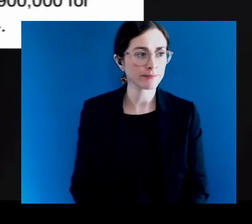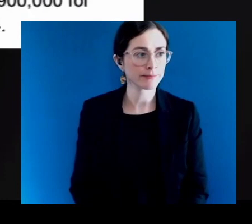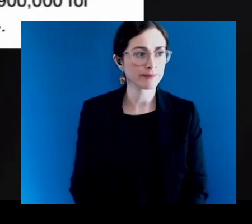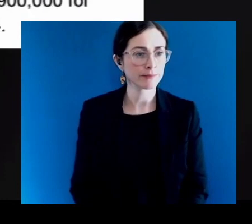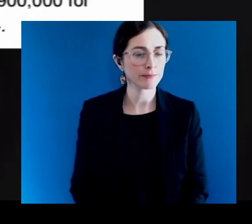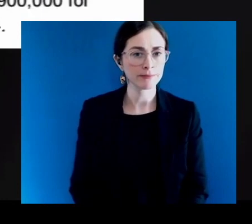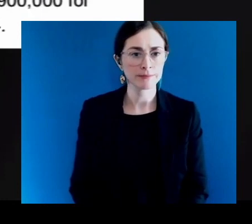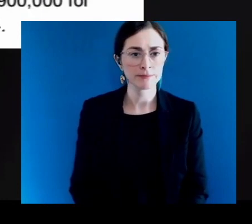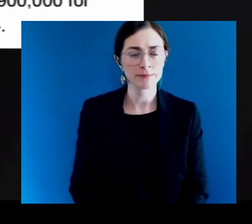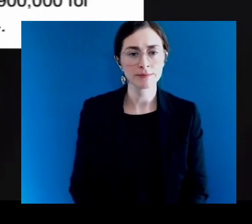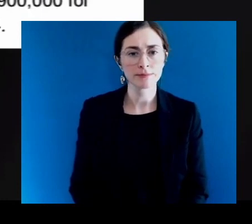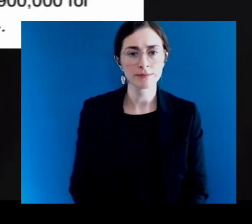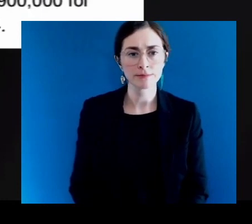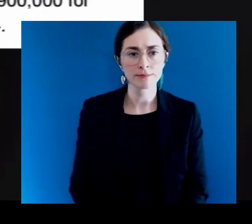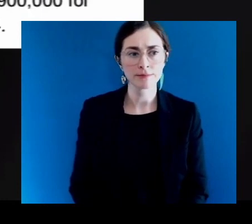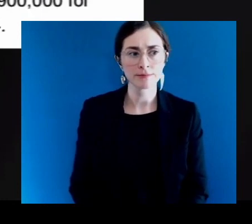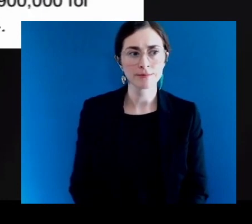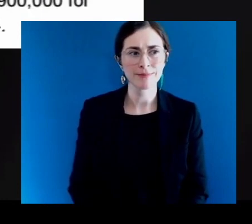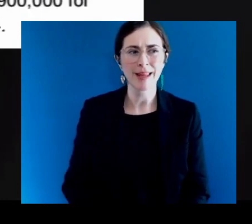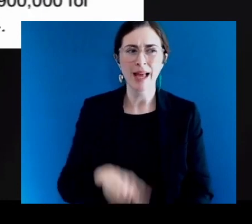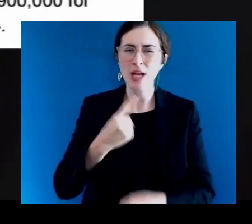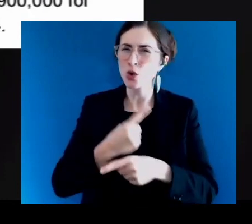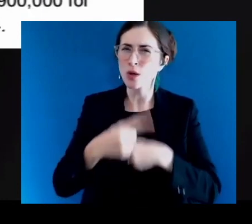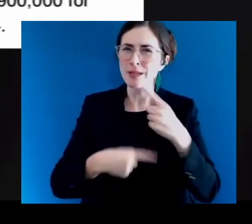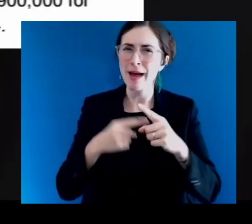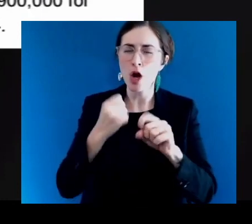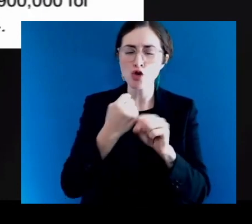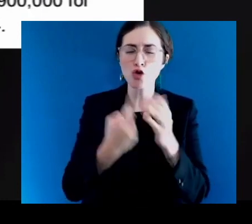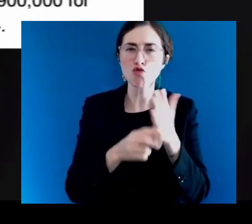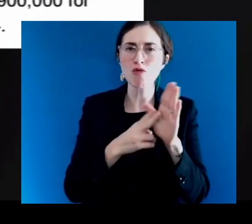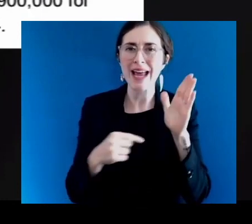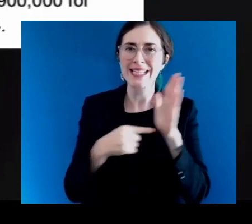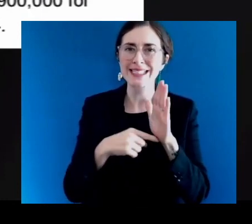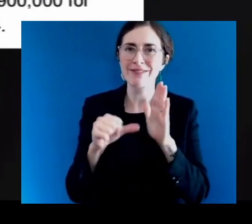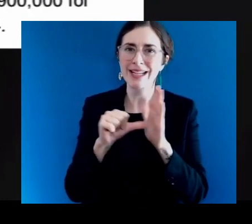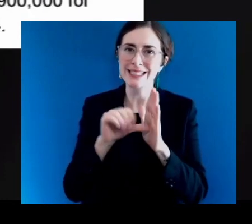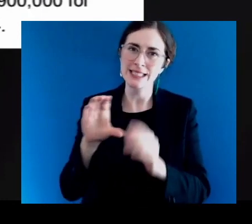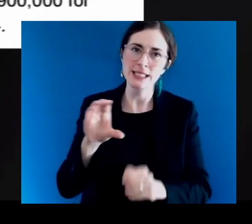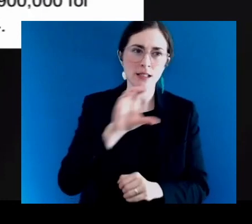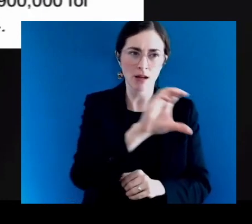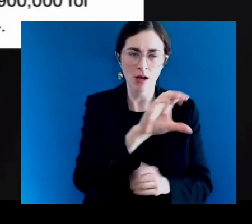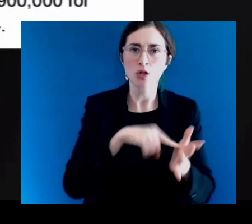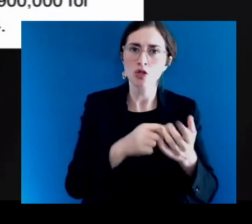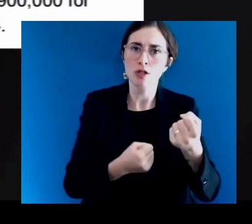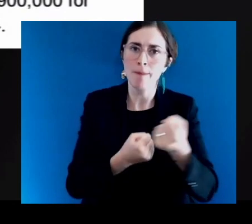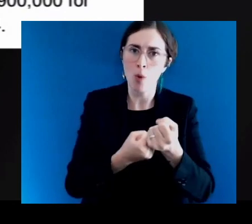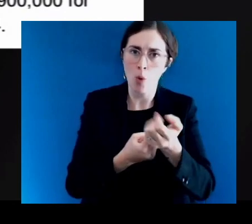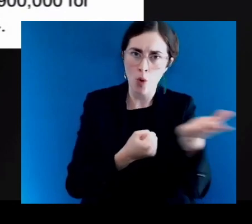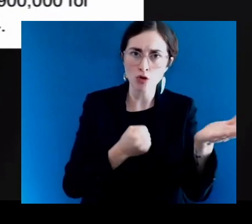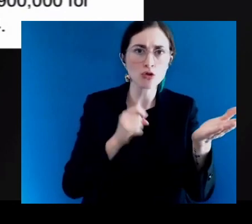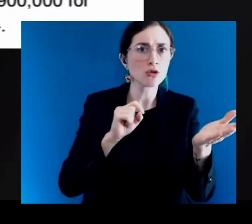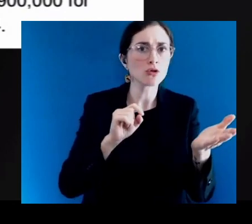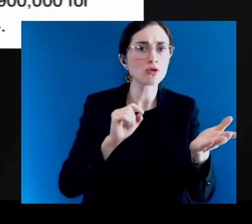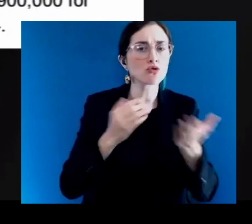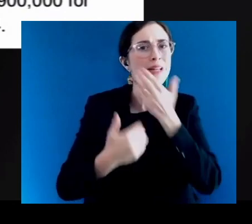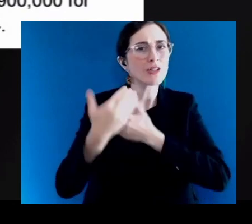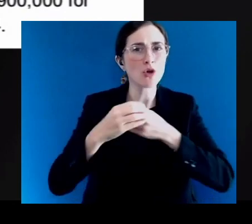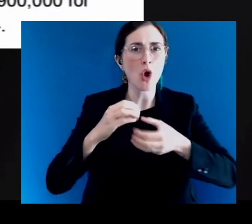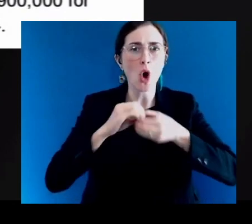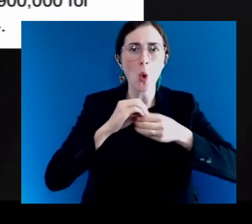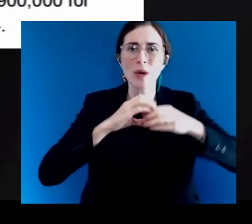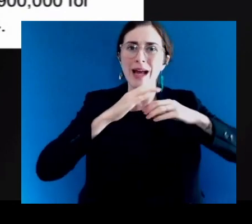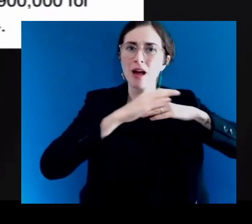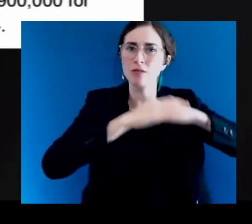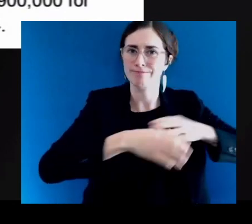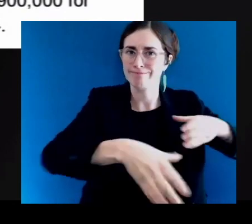There's a reference to grant funding programs to support traditional owner engagement in the energy transition.